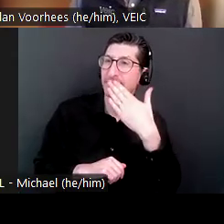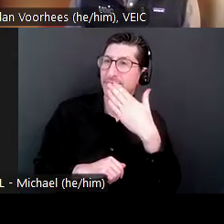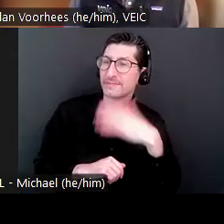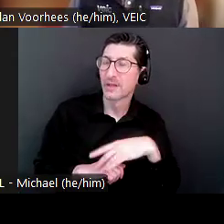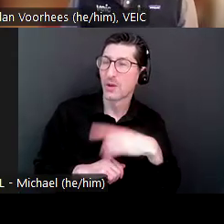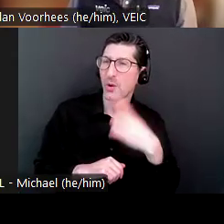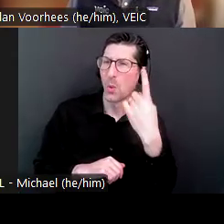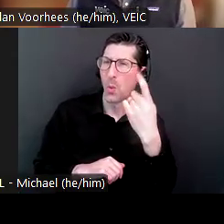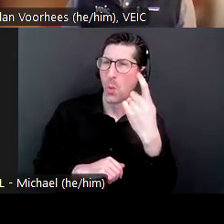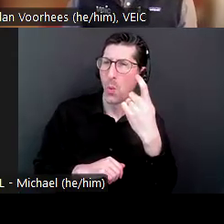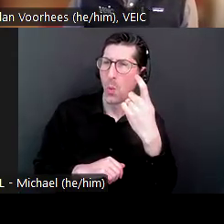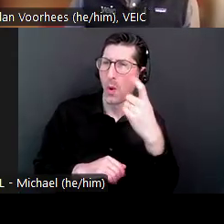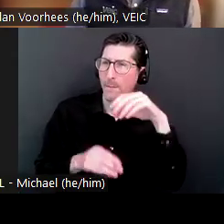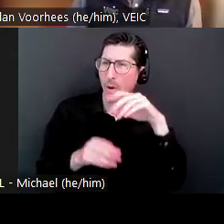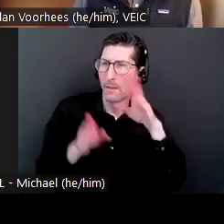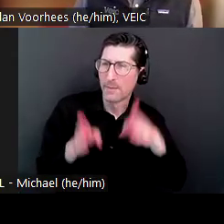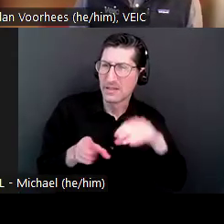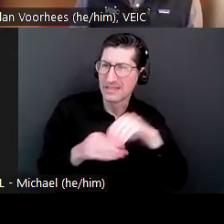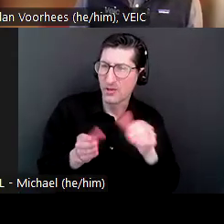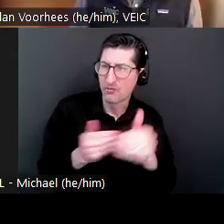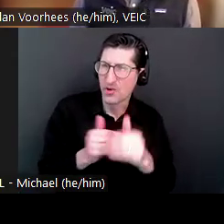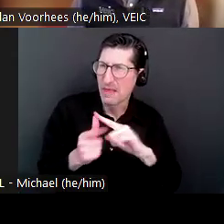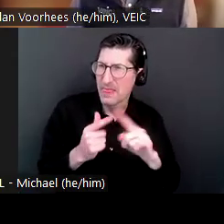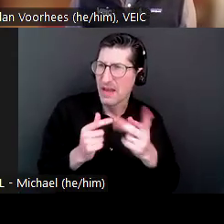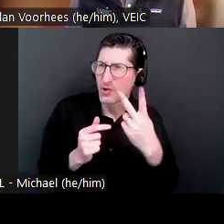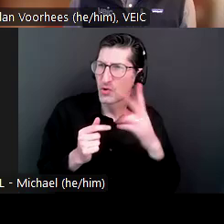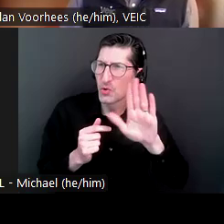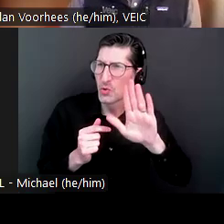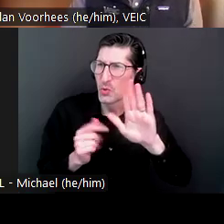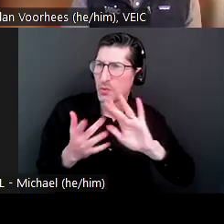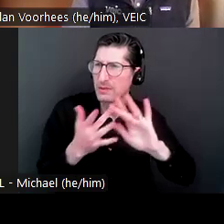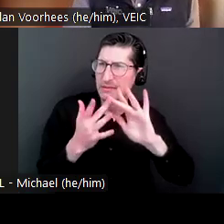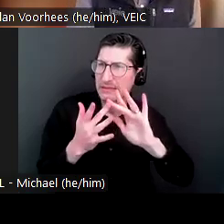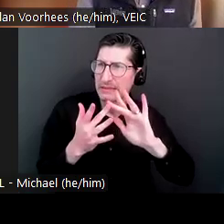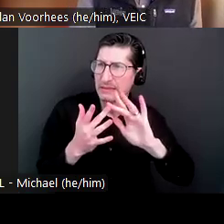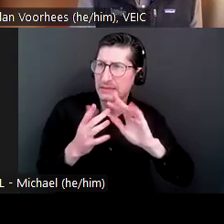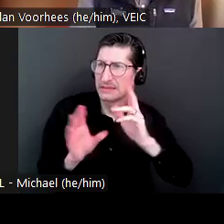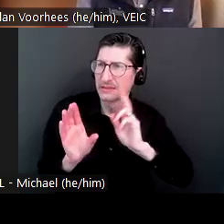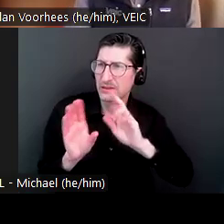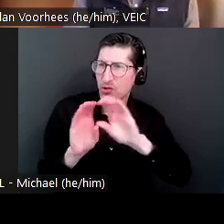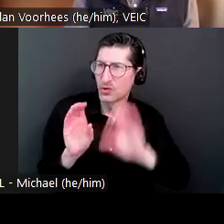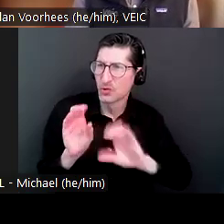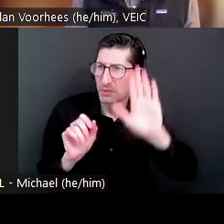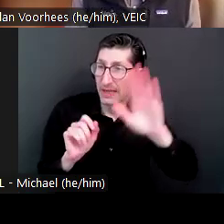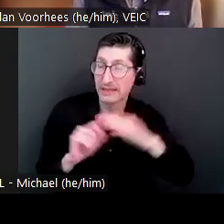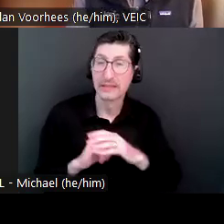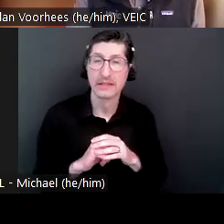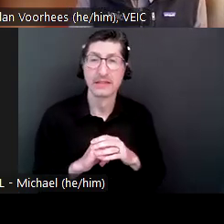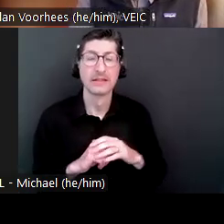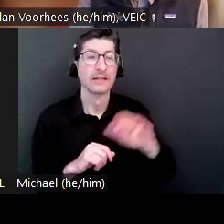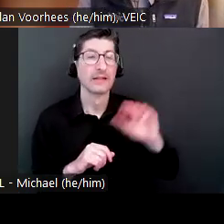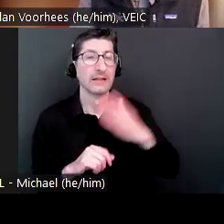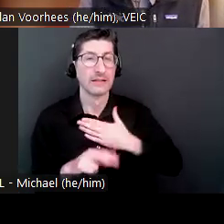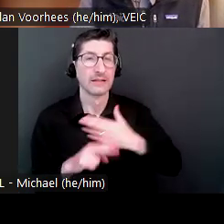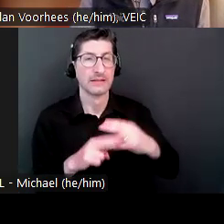and then I see a hand, 2 hands online. Dylan, thank you for that presentation. My name is Marcos Luna.